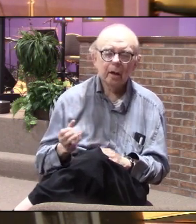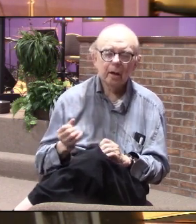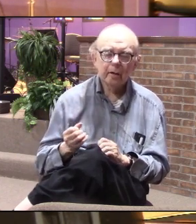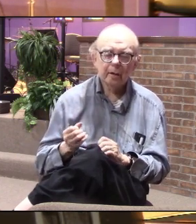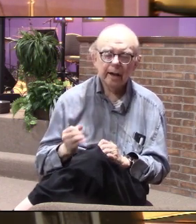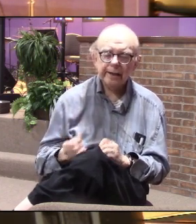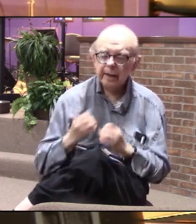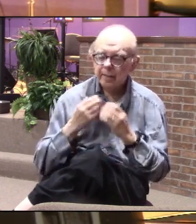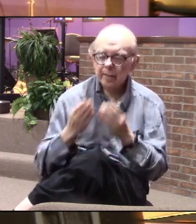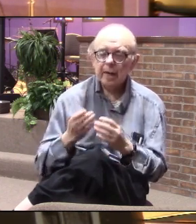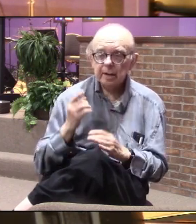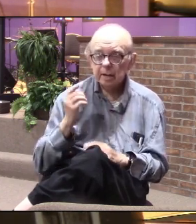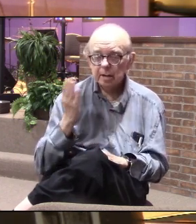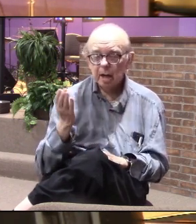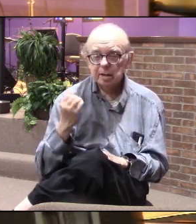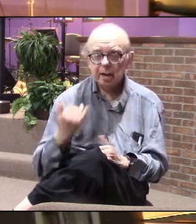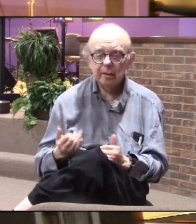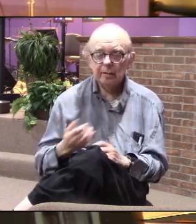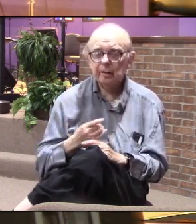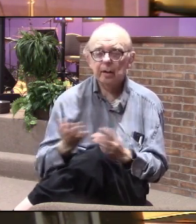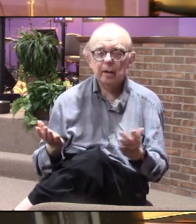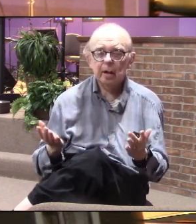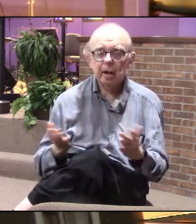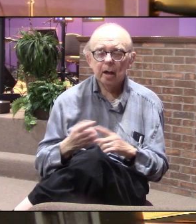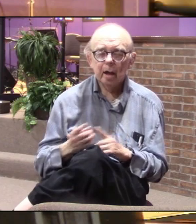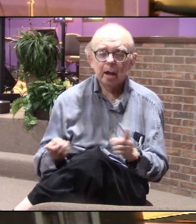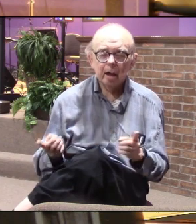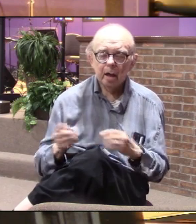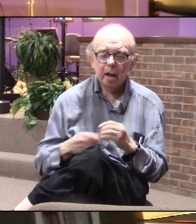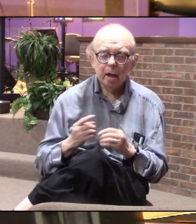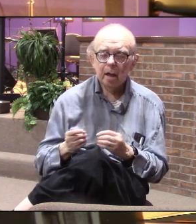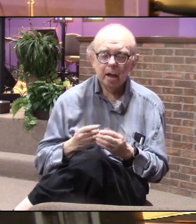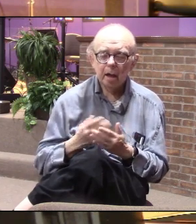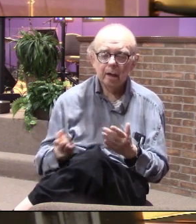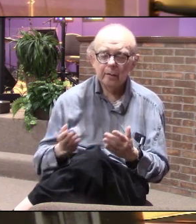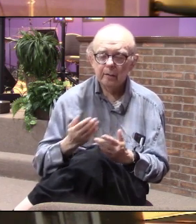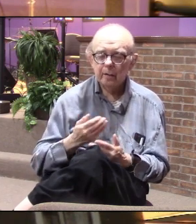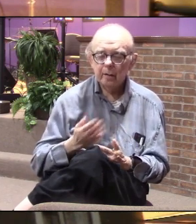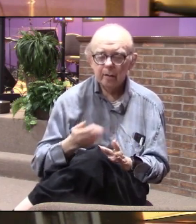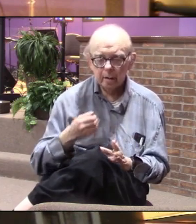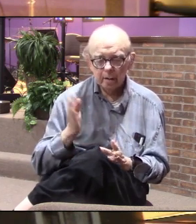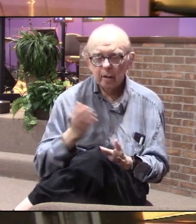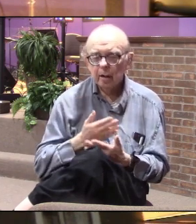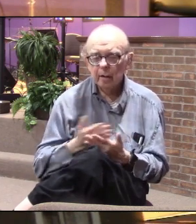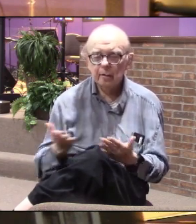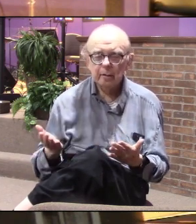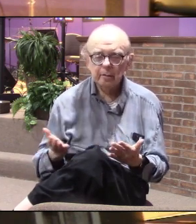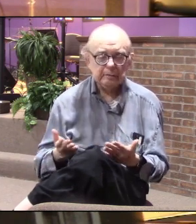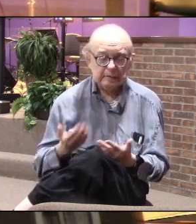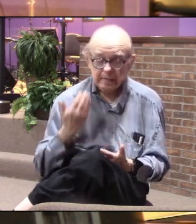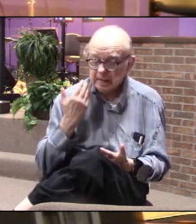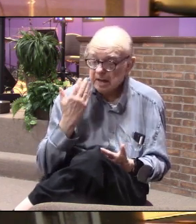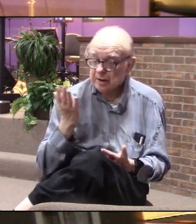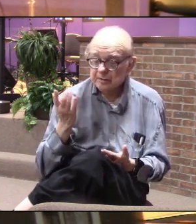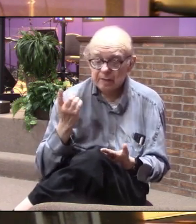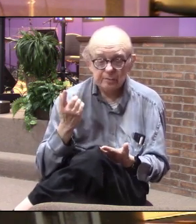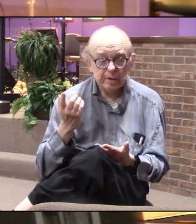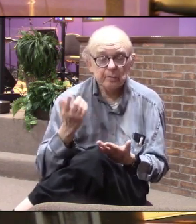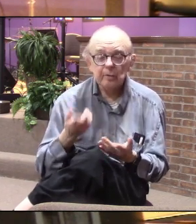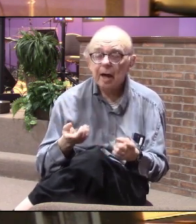thank Him right now for these things, but what about thanking Him in advance for things that I don't even know about